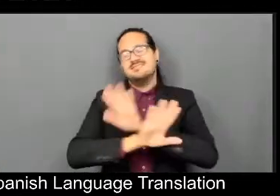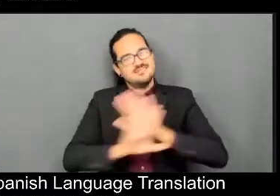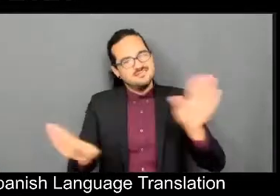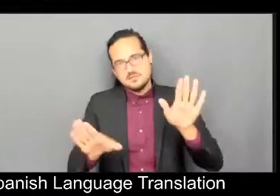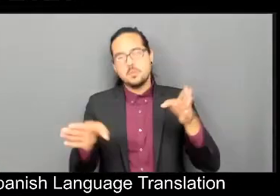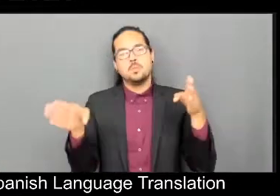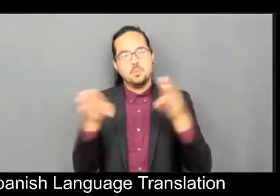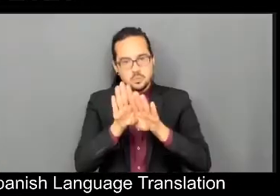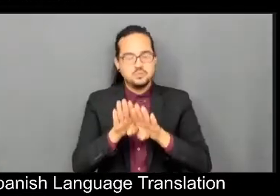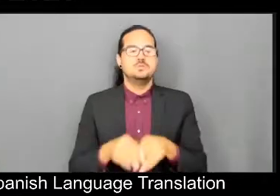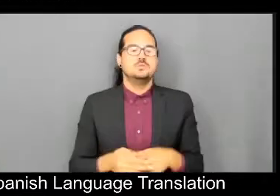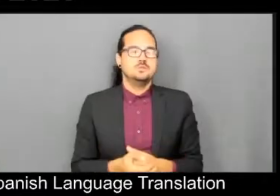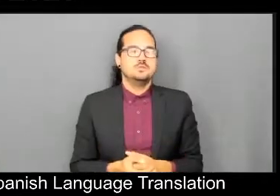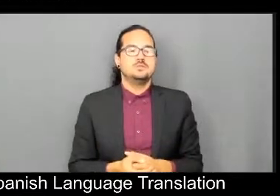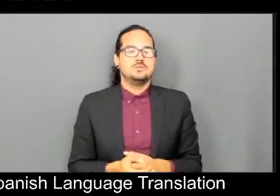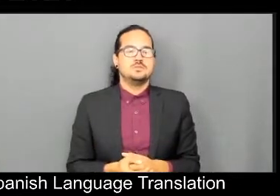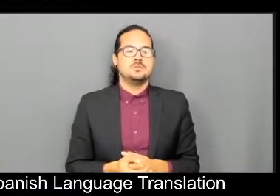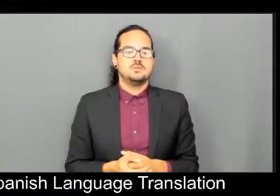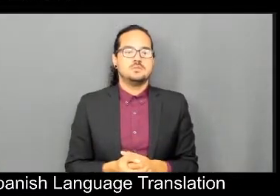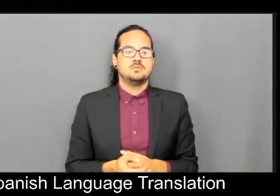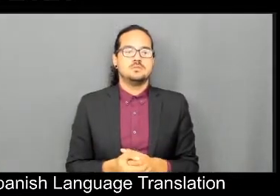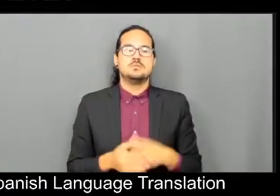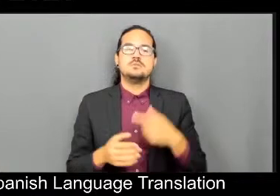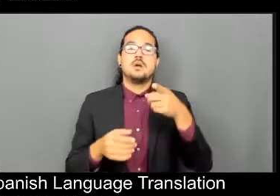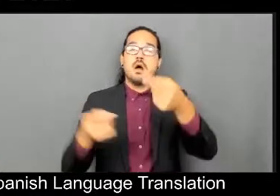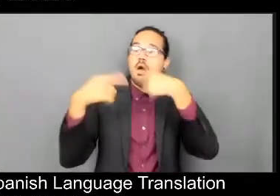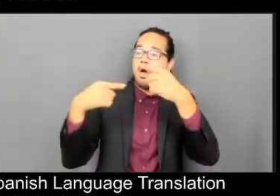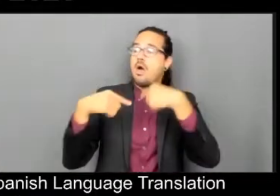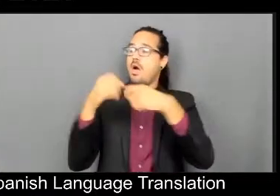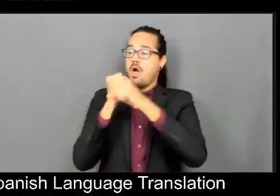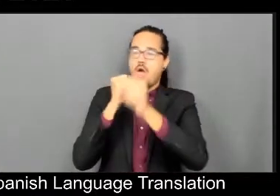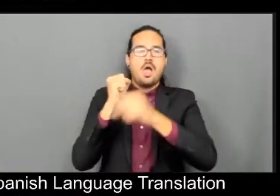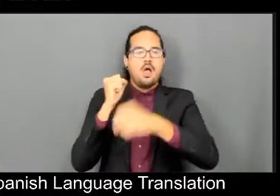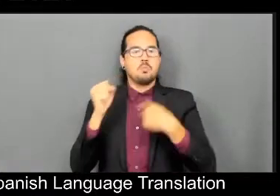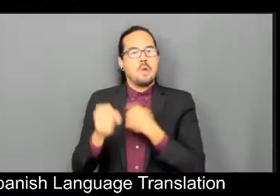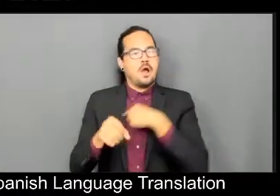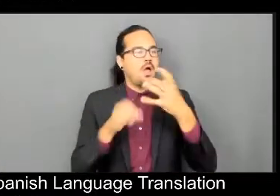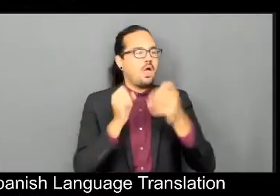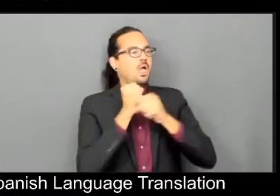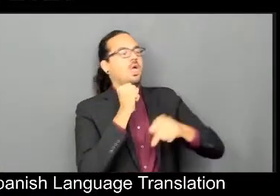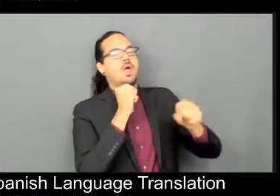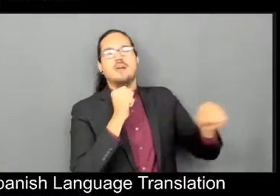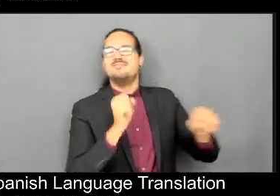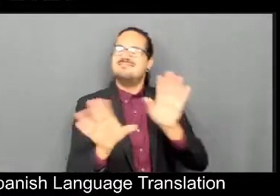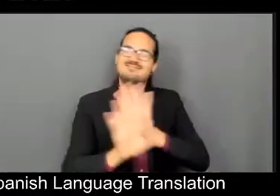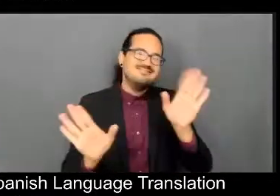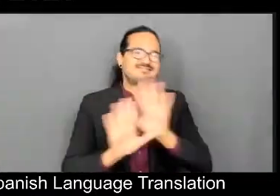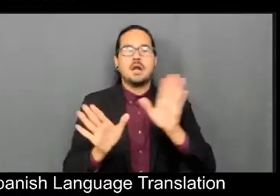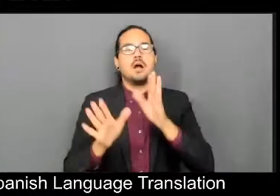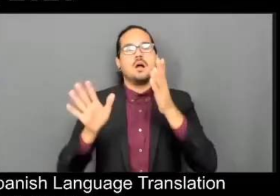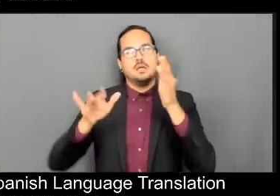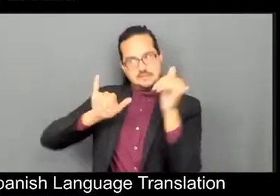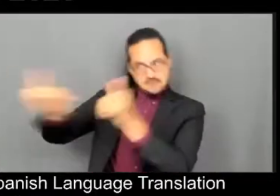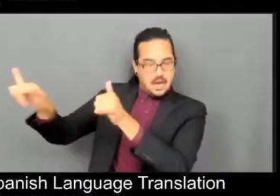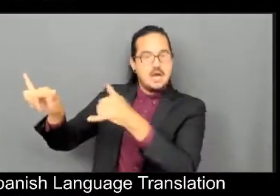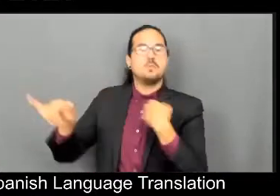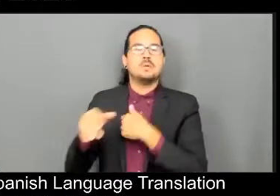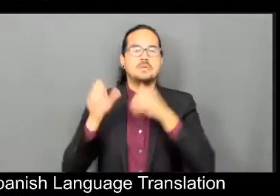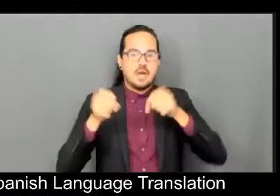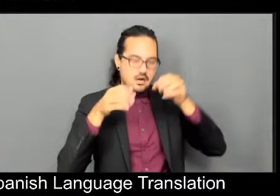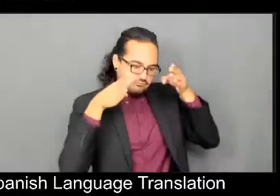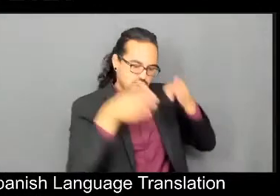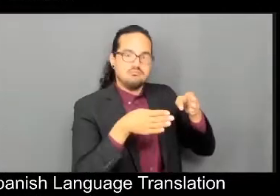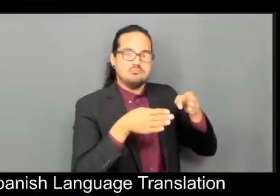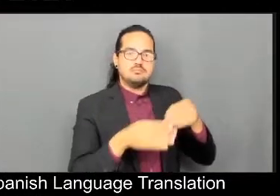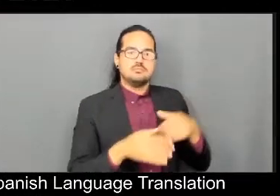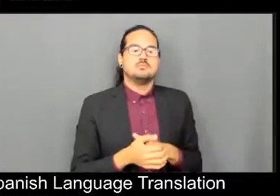the coast. There's just no room for you this weekend. And again, thank you for the time, and I'll turn it back over to